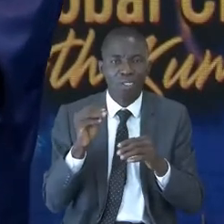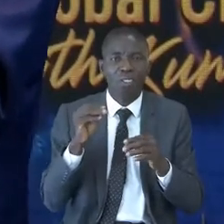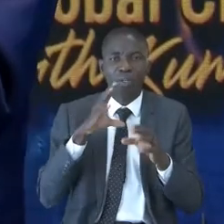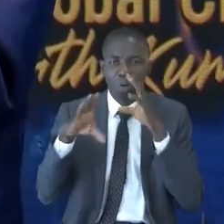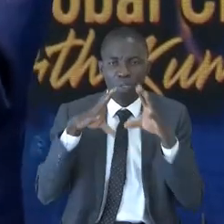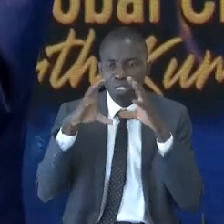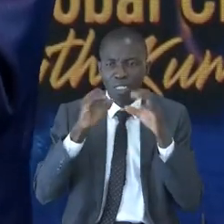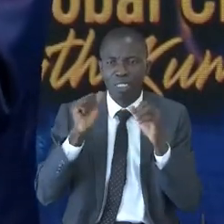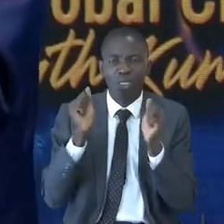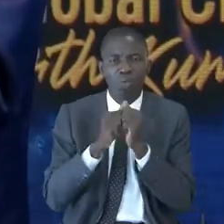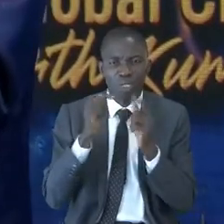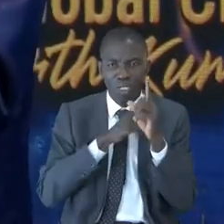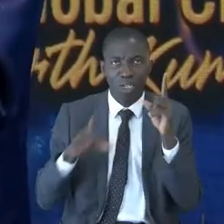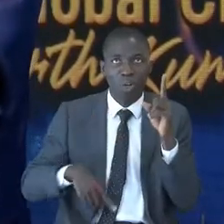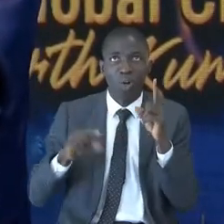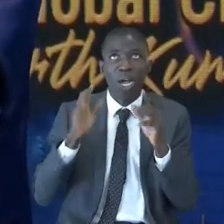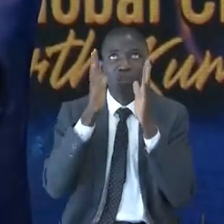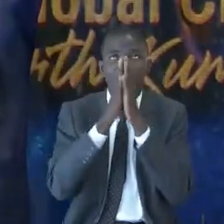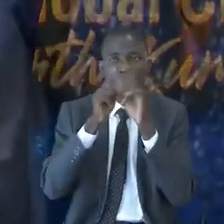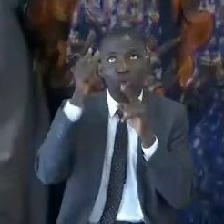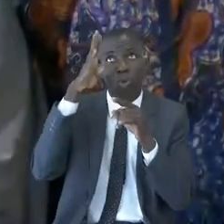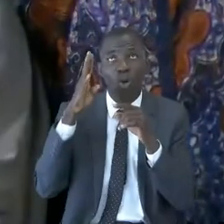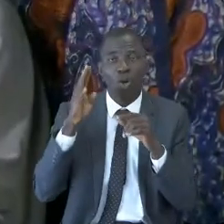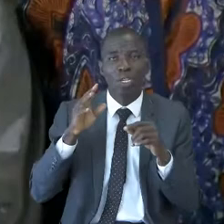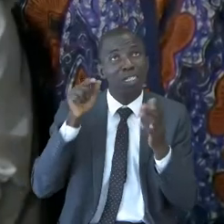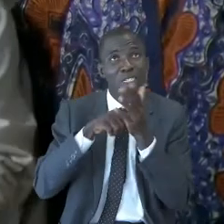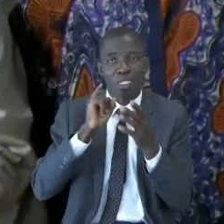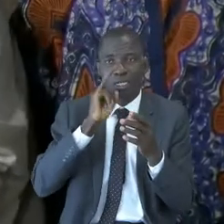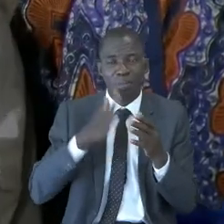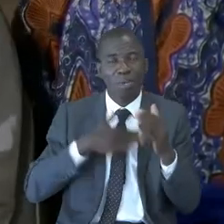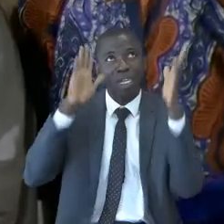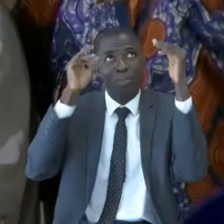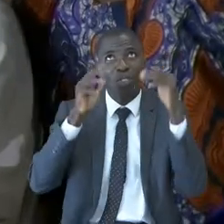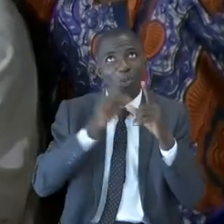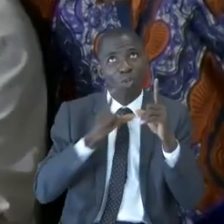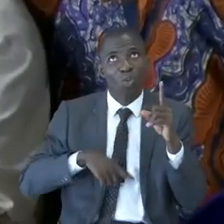my expectation. Your expectation will not be cut short tonight in Jesus' name.